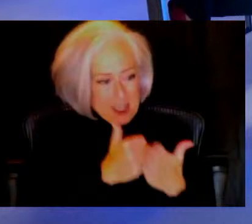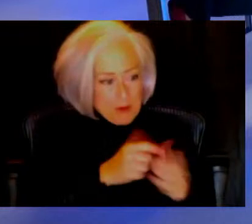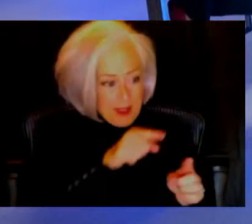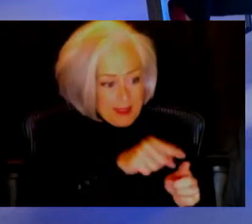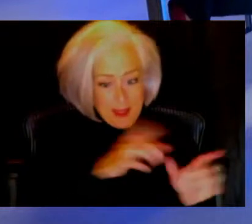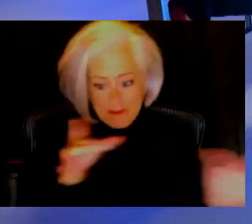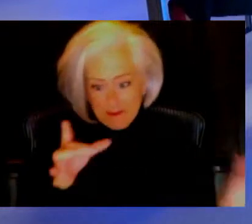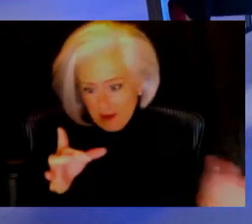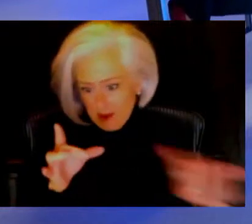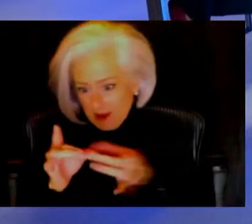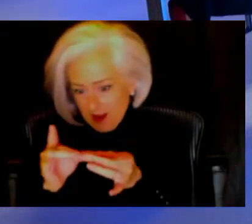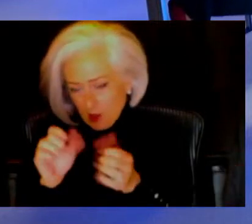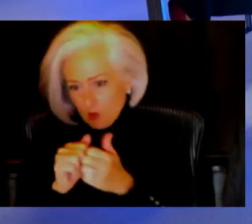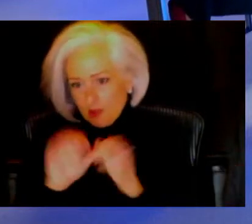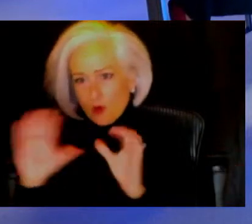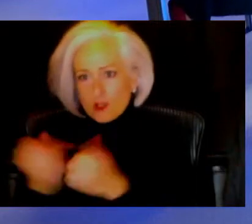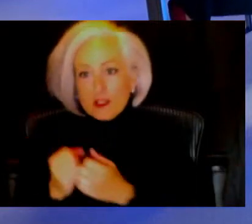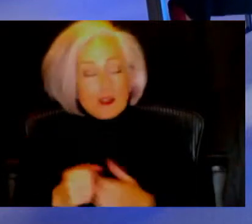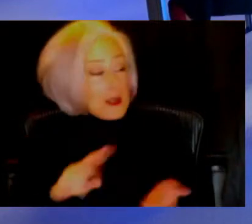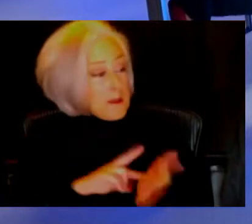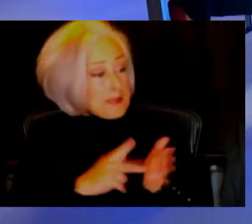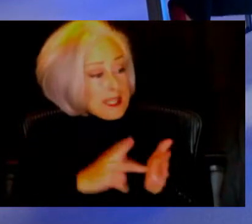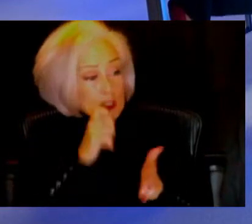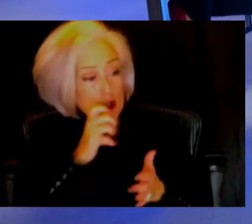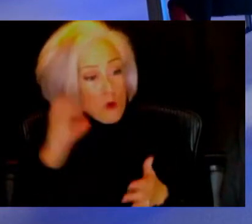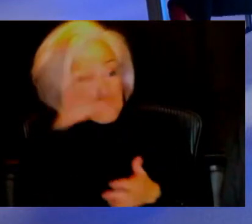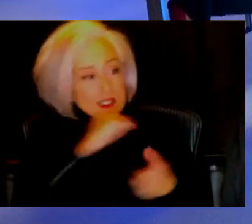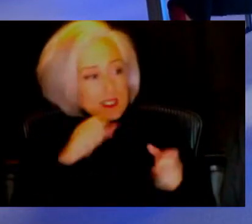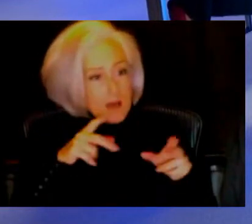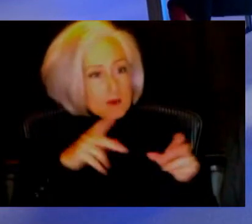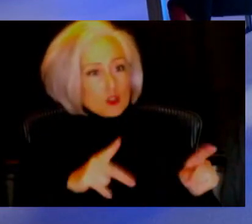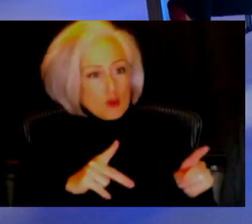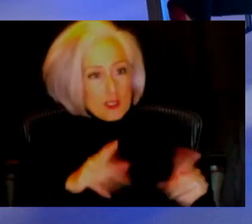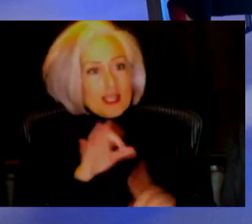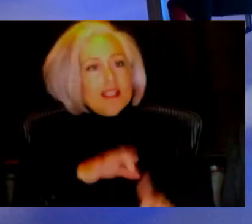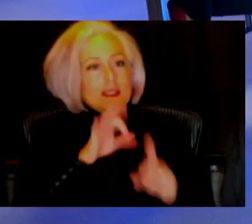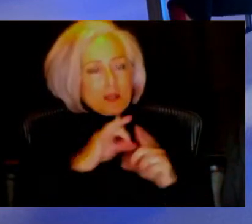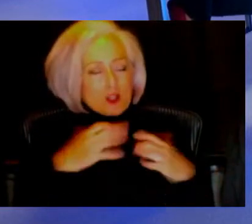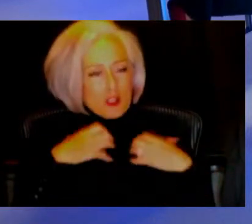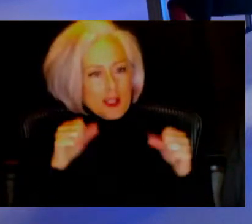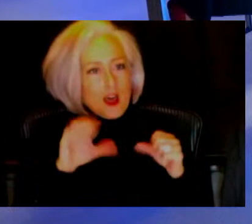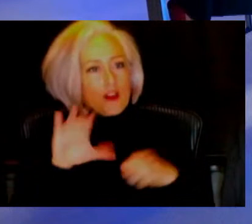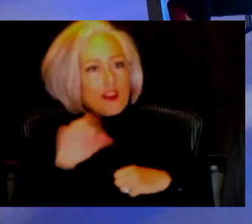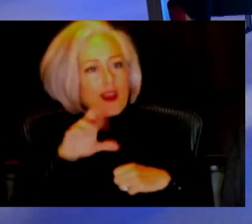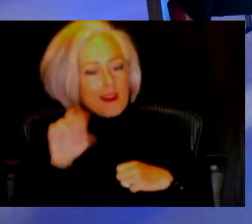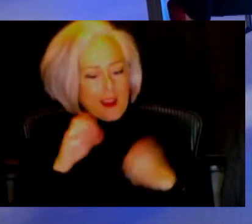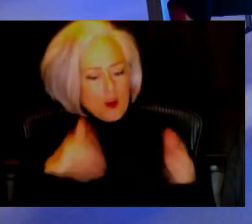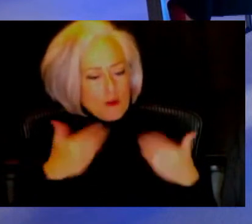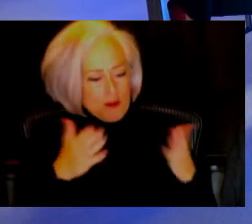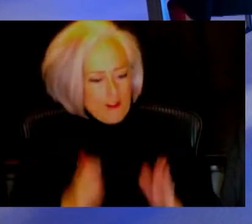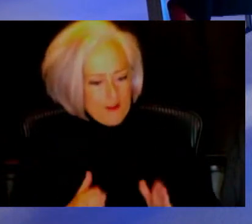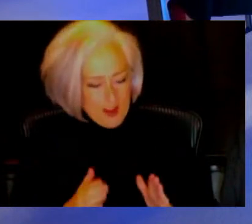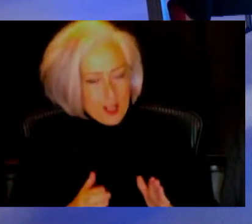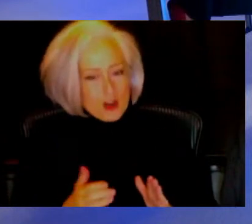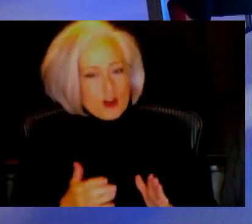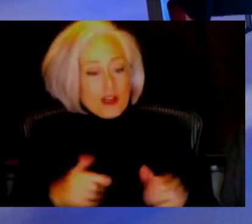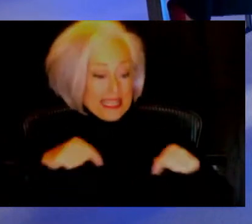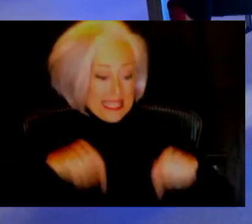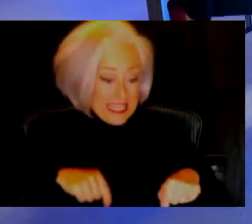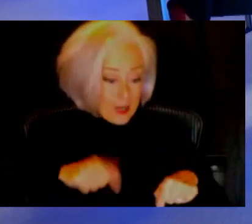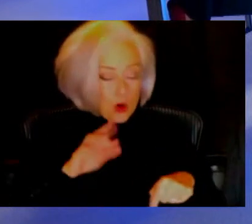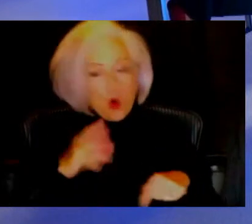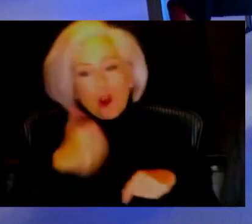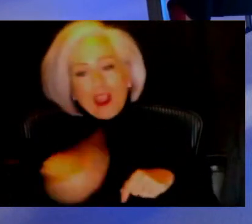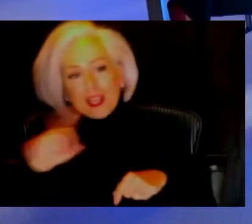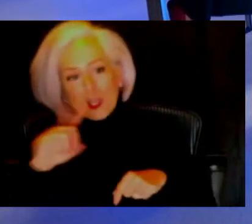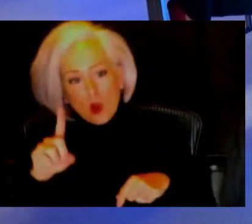opportunity if you have a chance to be in front of somebody, certainly a healthcare provider setting here and any other spot here in our community, but anybody to be asking